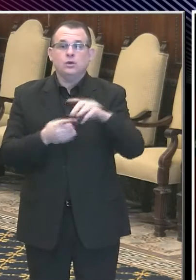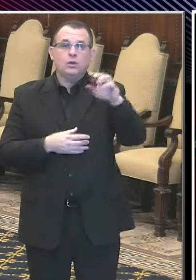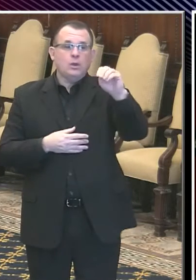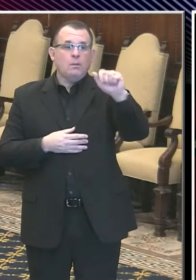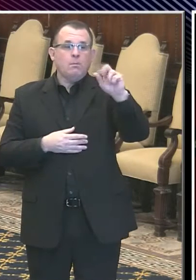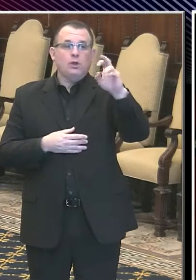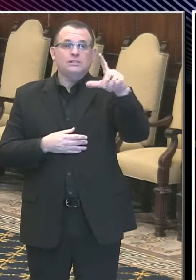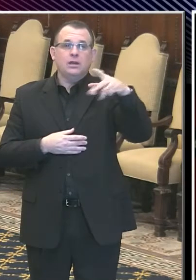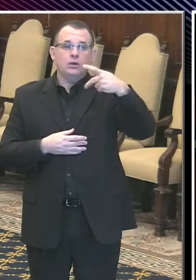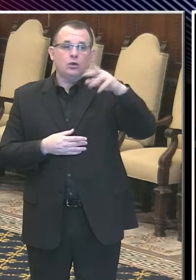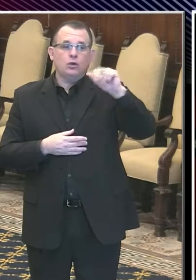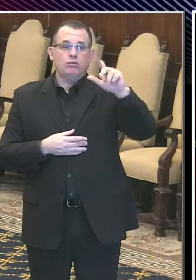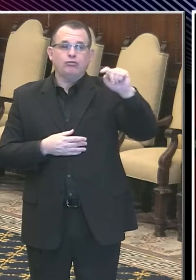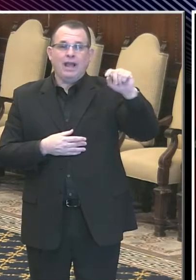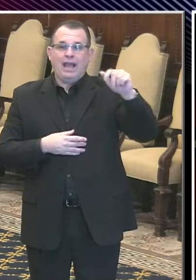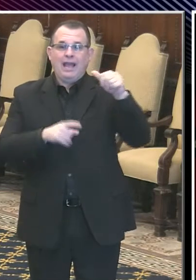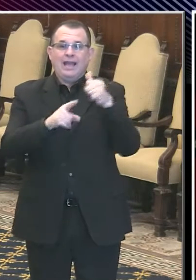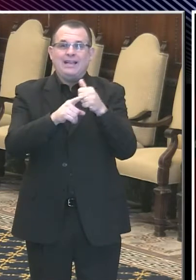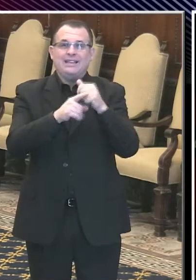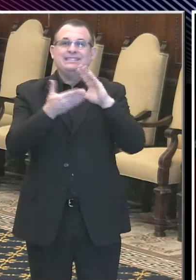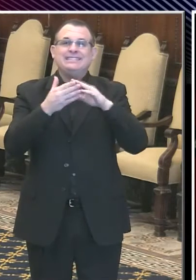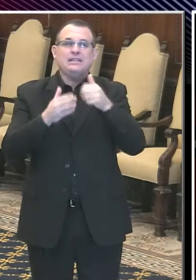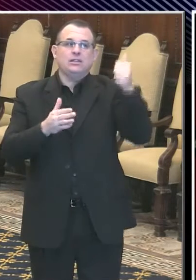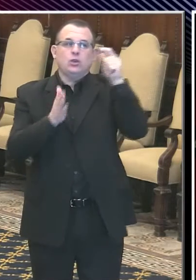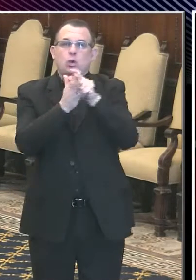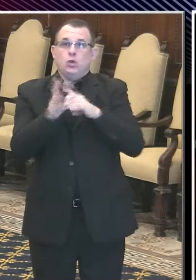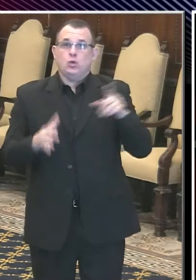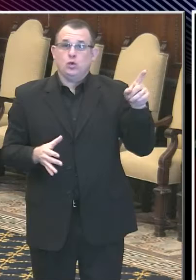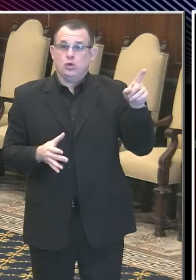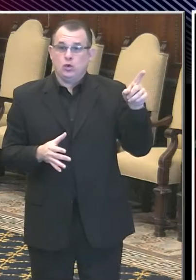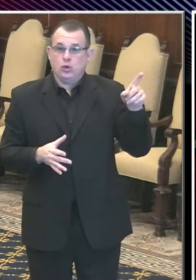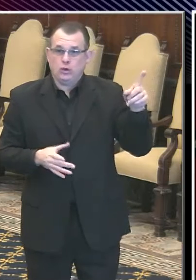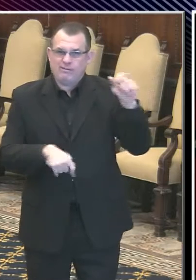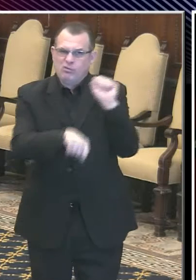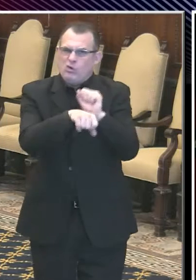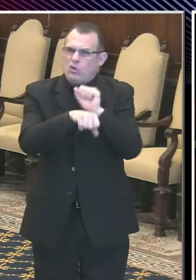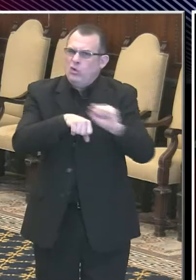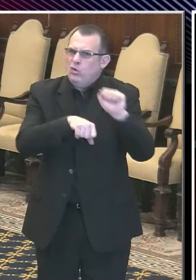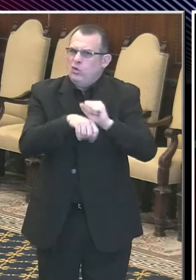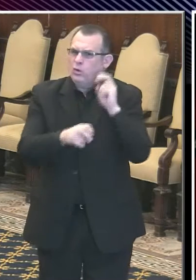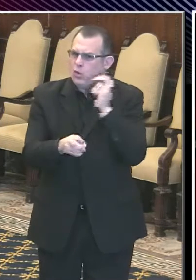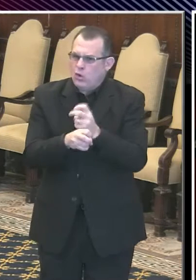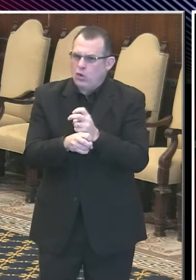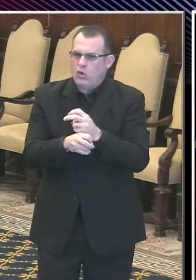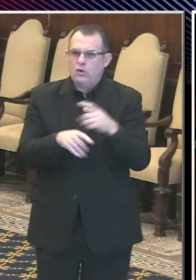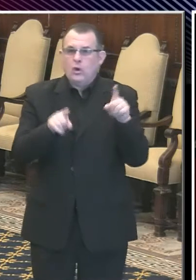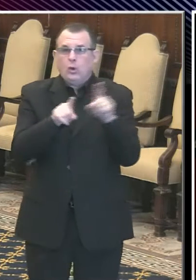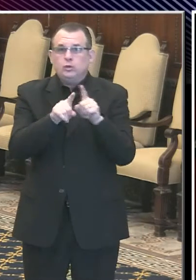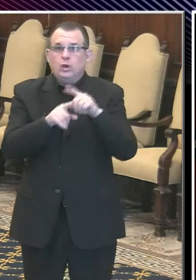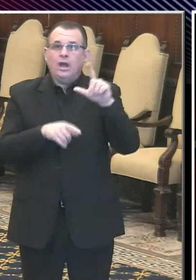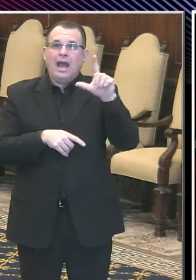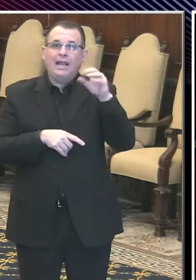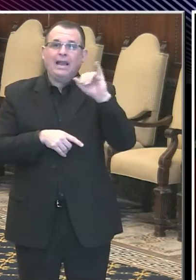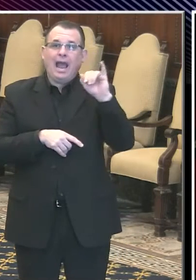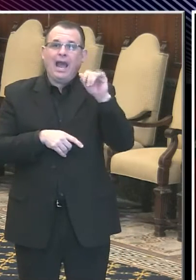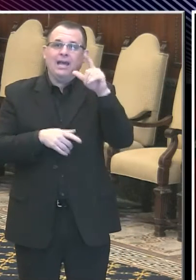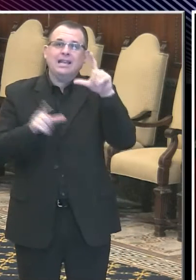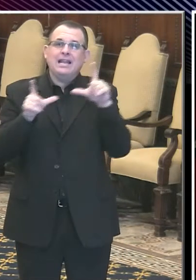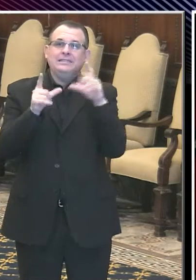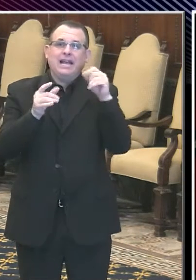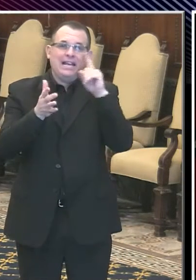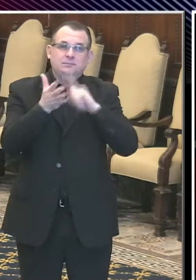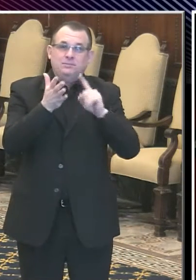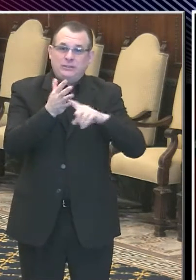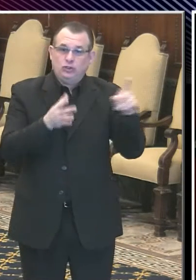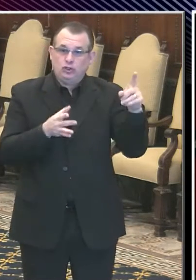your questions, along with other members of his team. Thanks also to L&I Commissioner David Perry and his team for their work, both on the